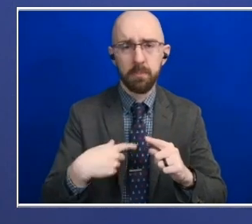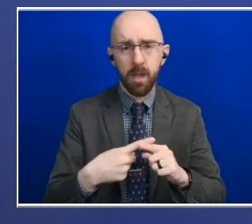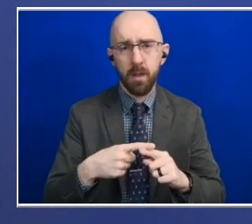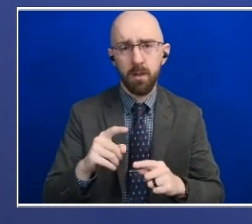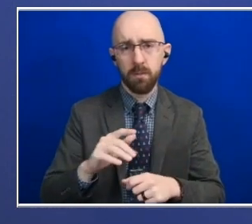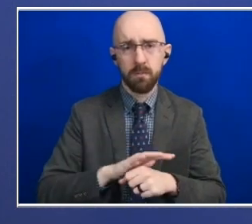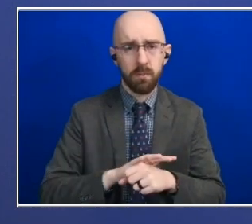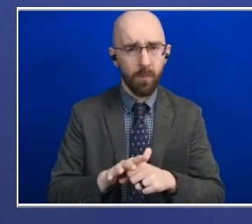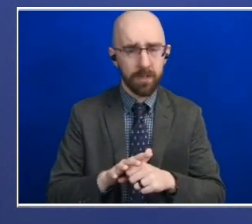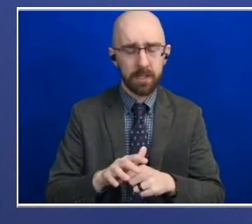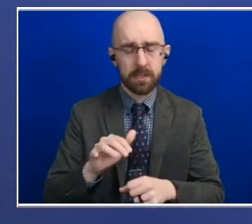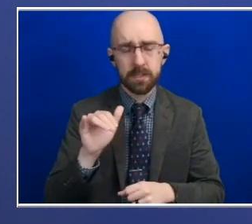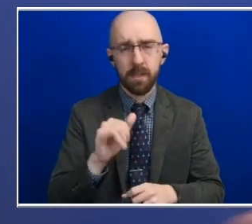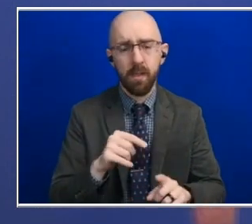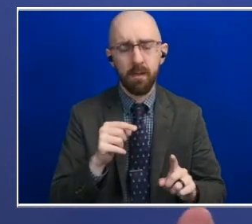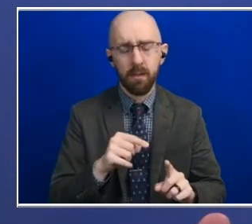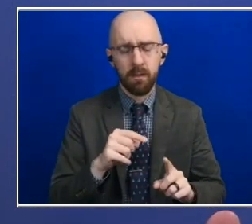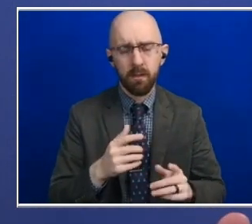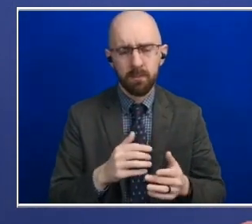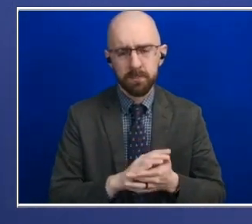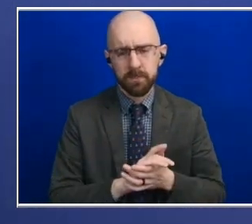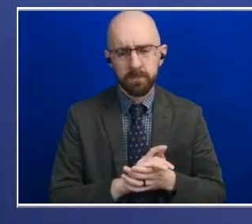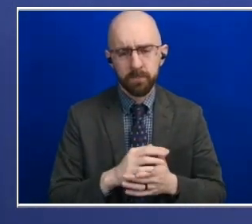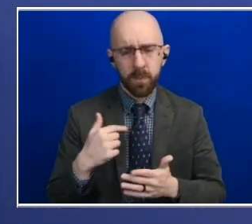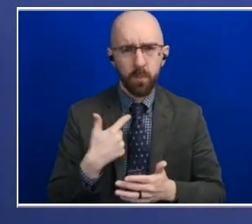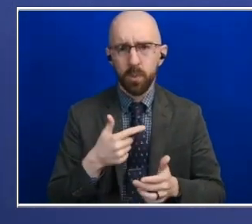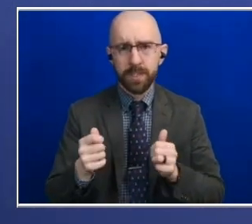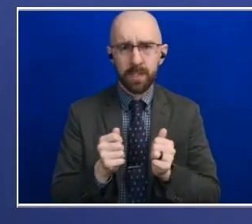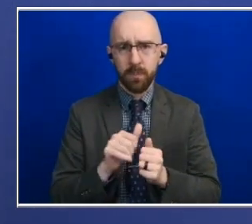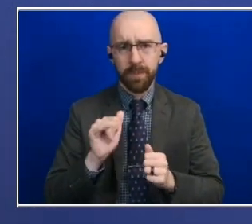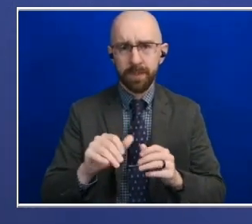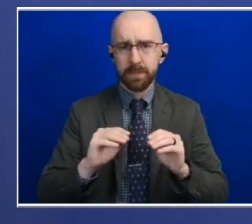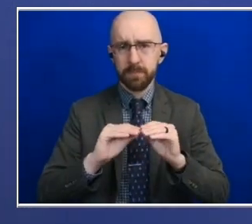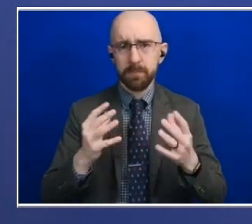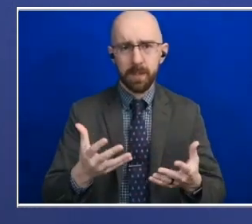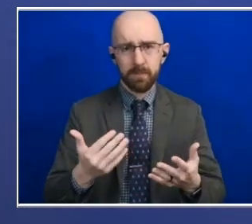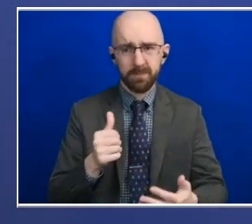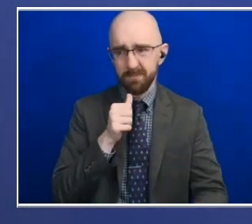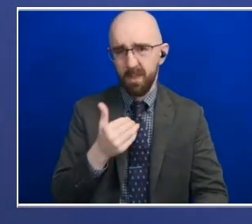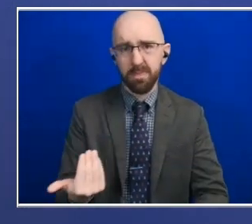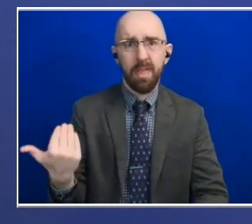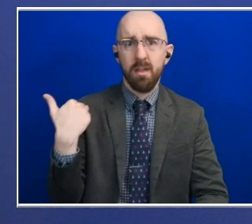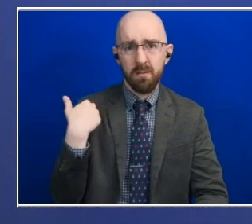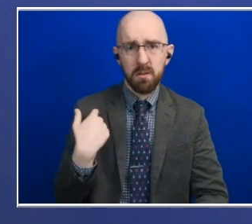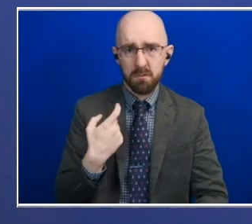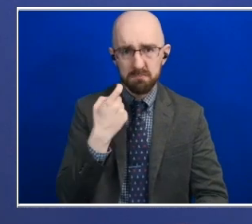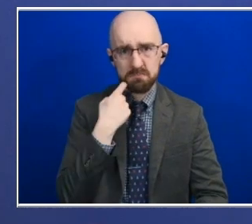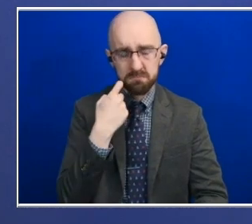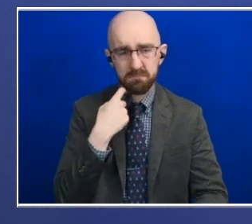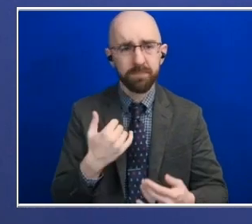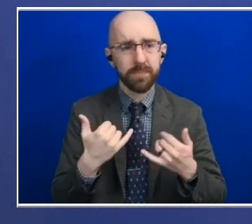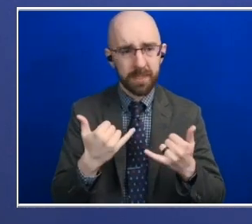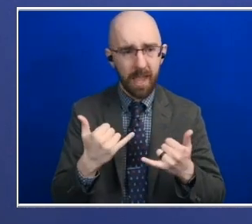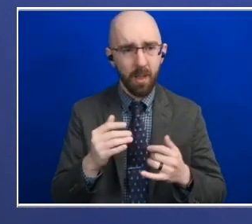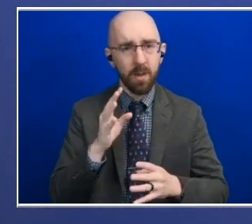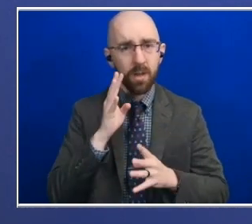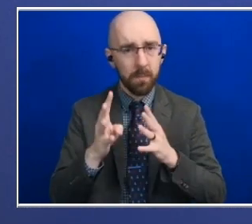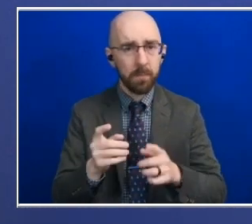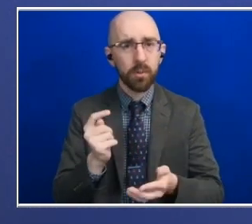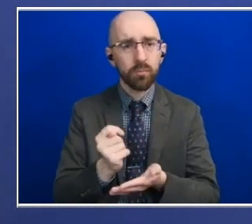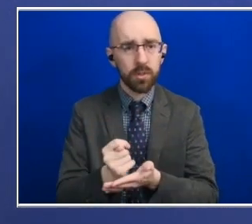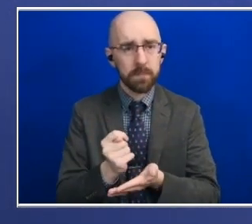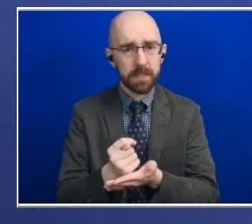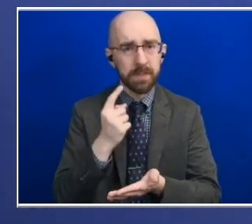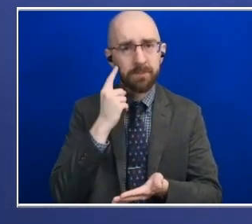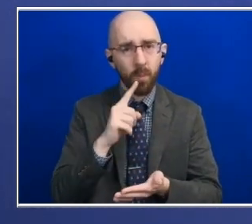that, we were dealing with this pandemic not so long ago, and now we're coming up with treatments for a chronic